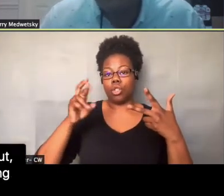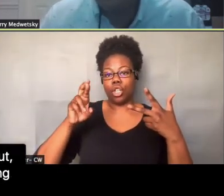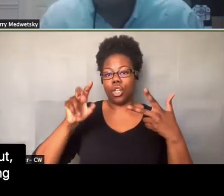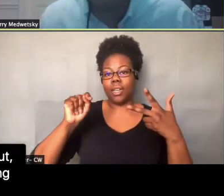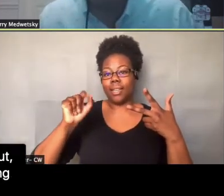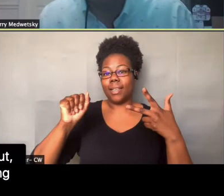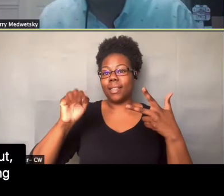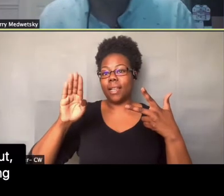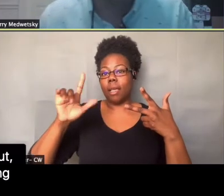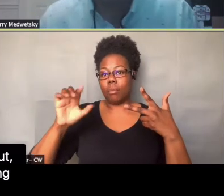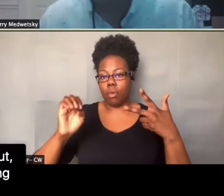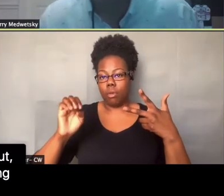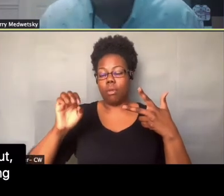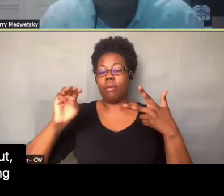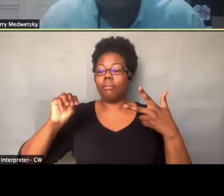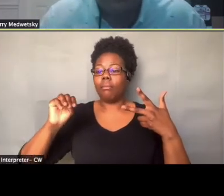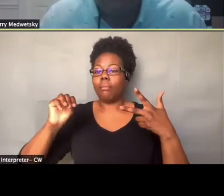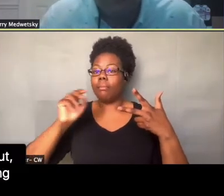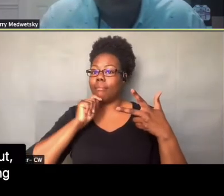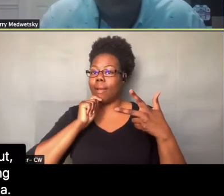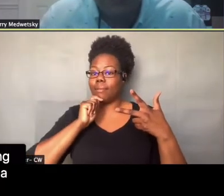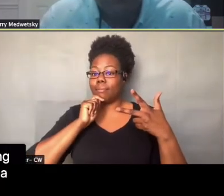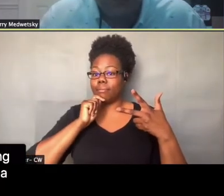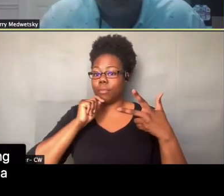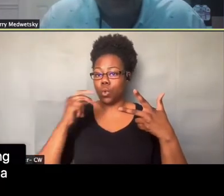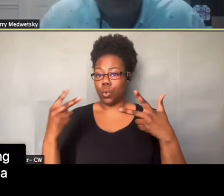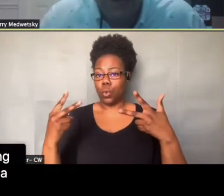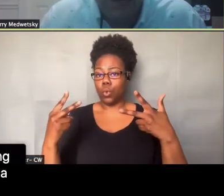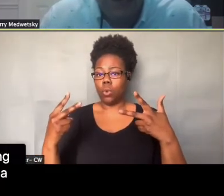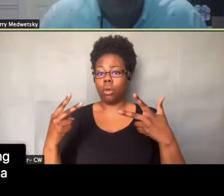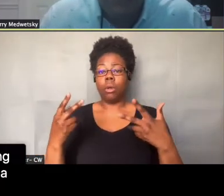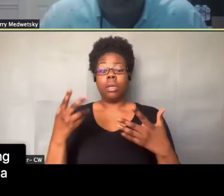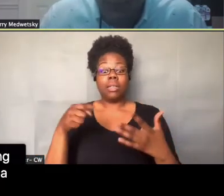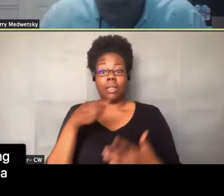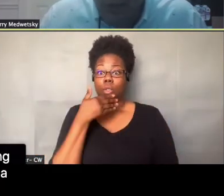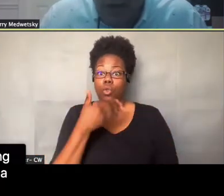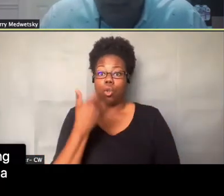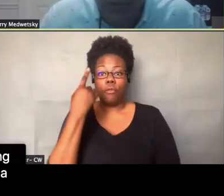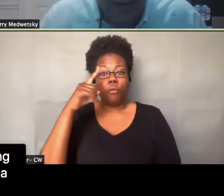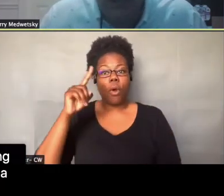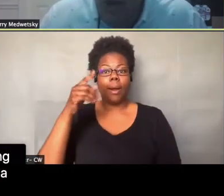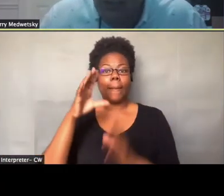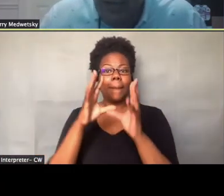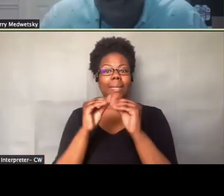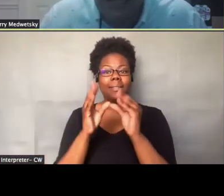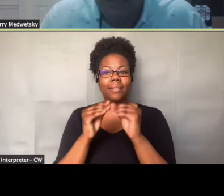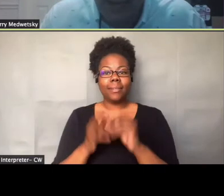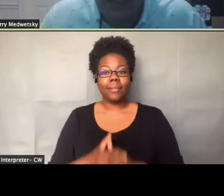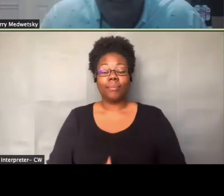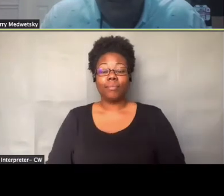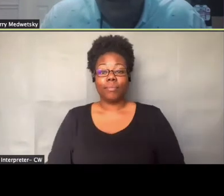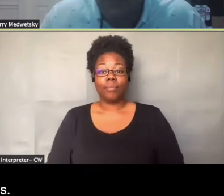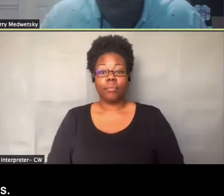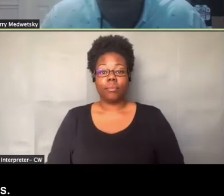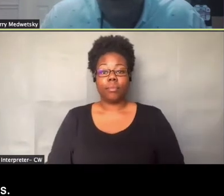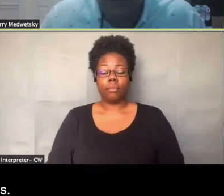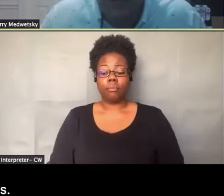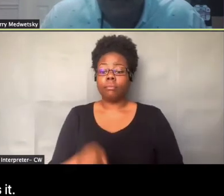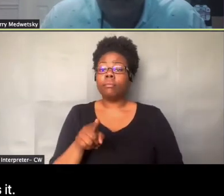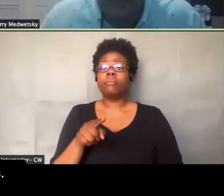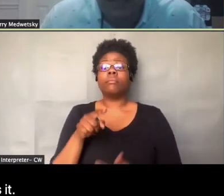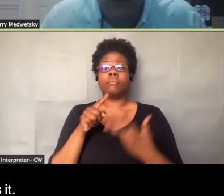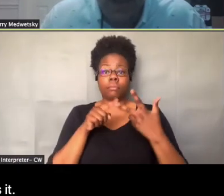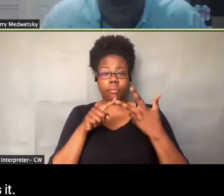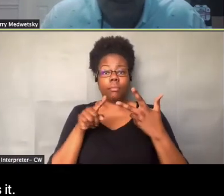participant, when one goes to a different meeting. Now, similar to the Roger Select, it also has 6 mics, each being